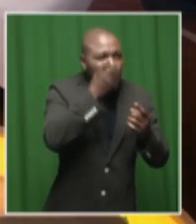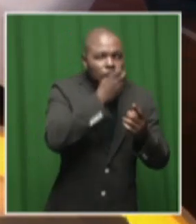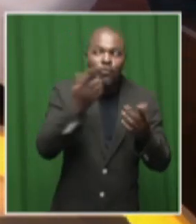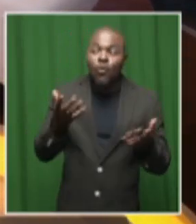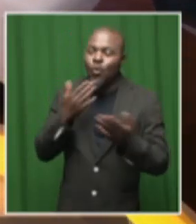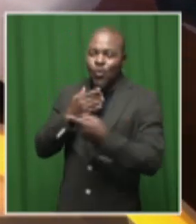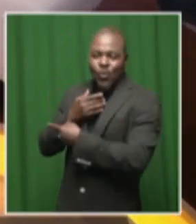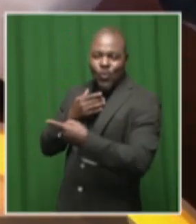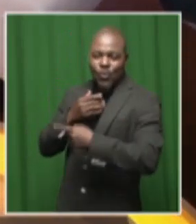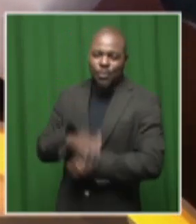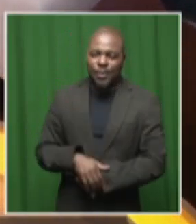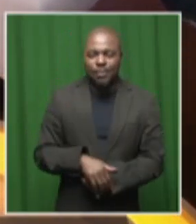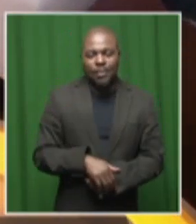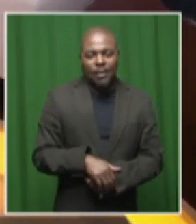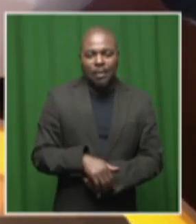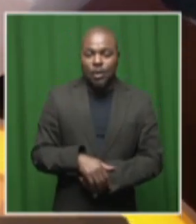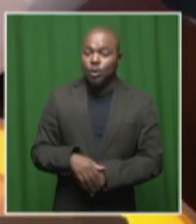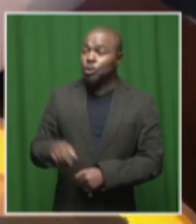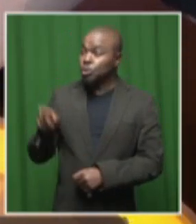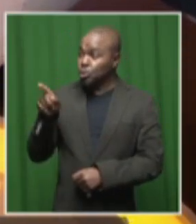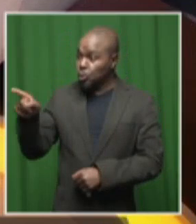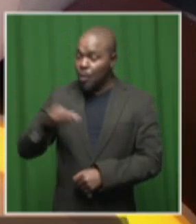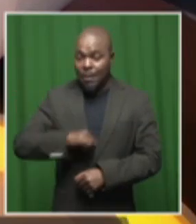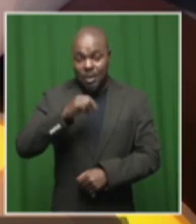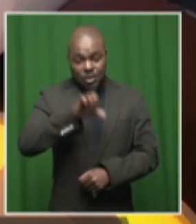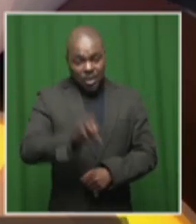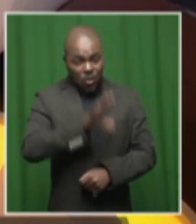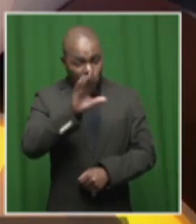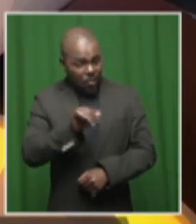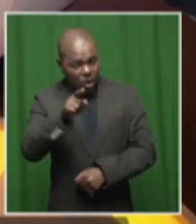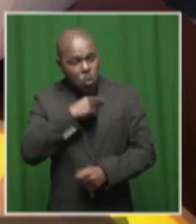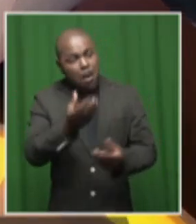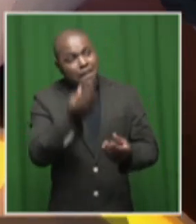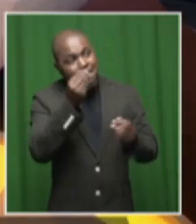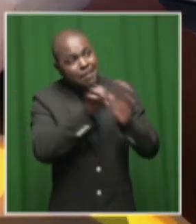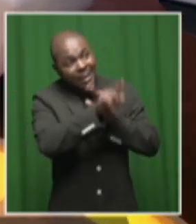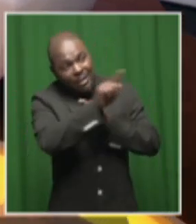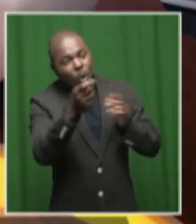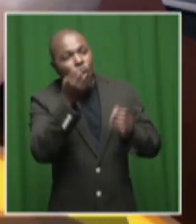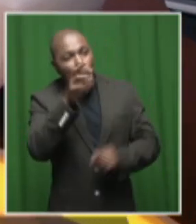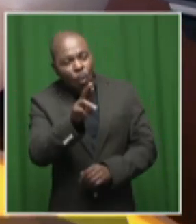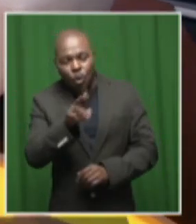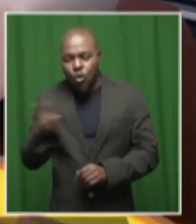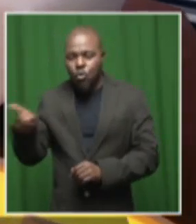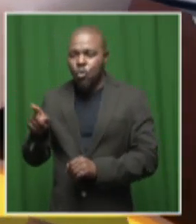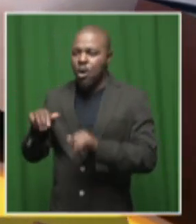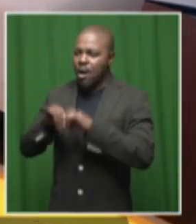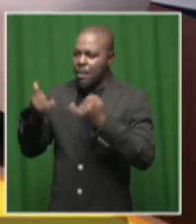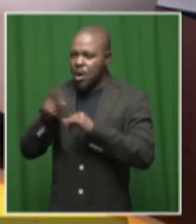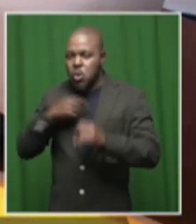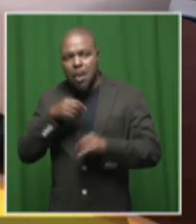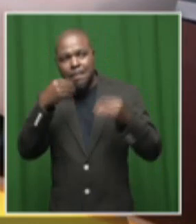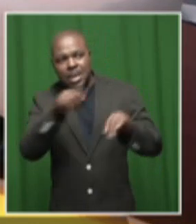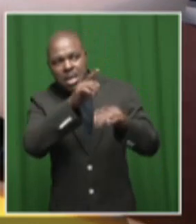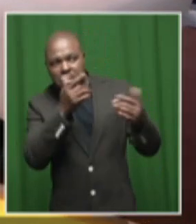you, as Proudly SA, find those markets, or do you link the entrepreneurs with the potential